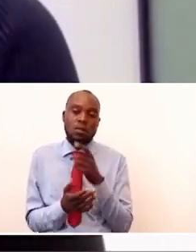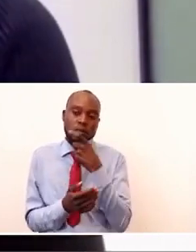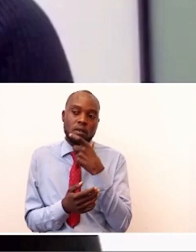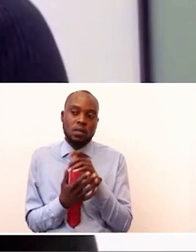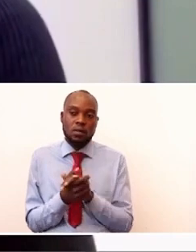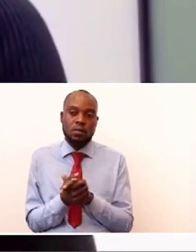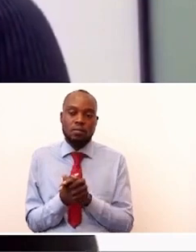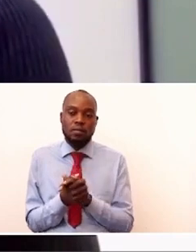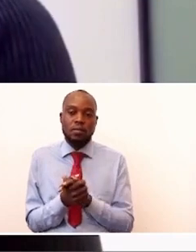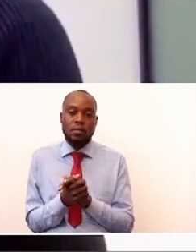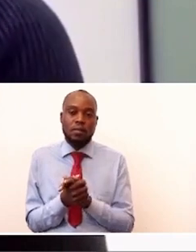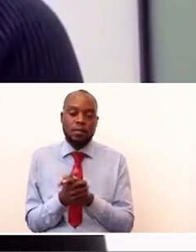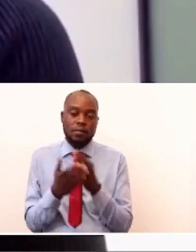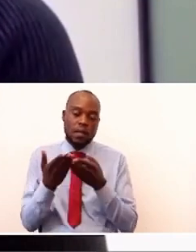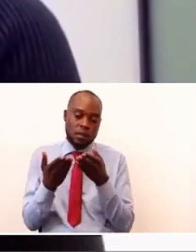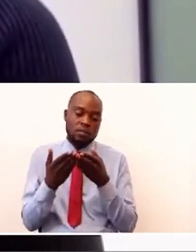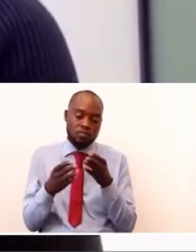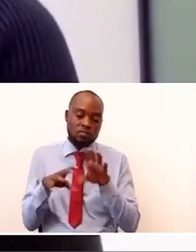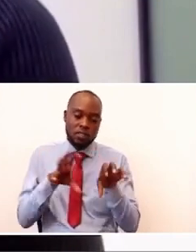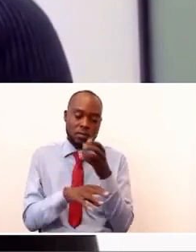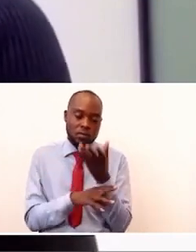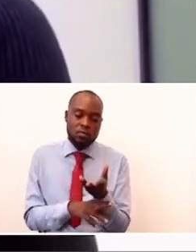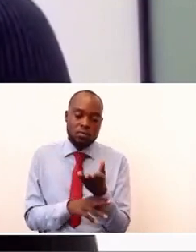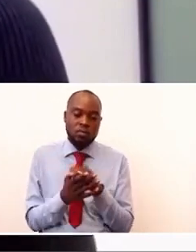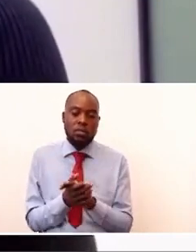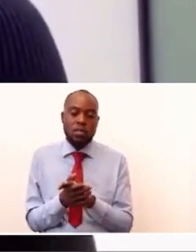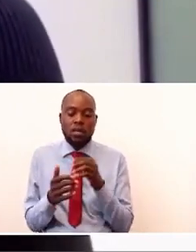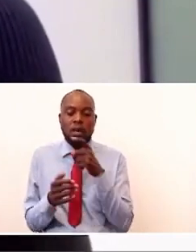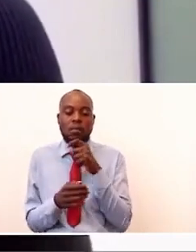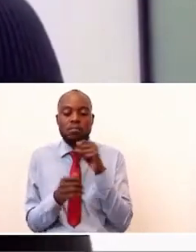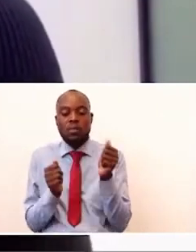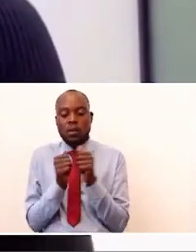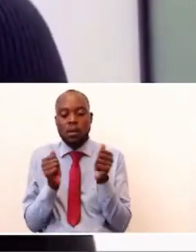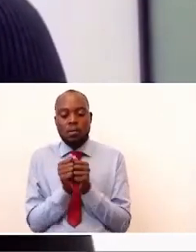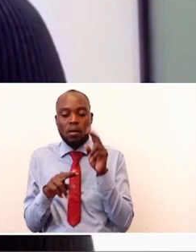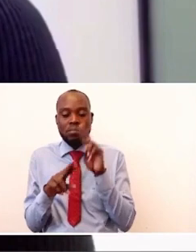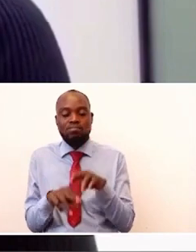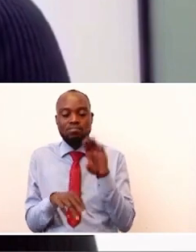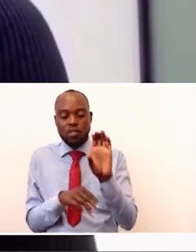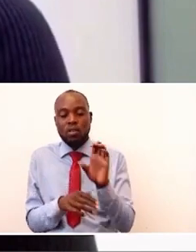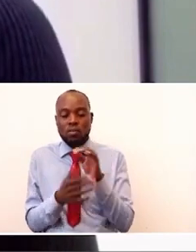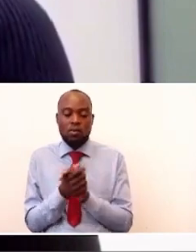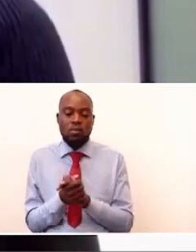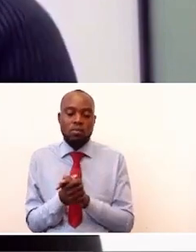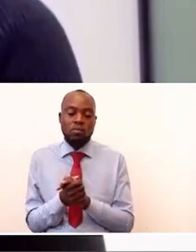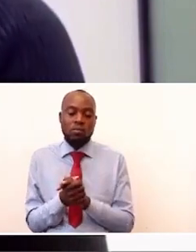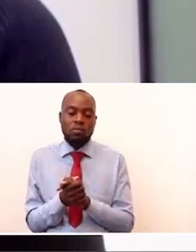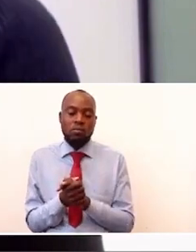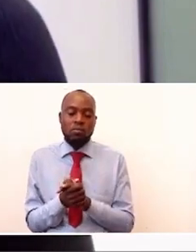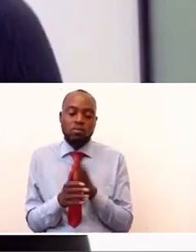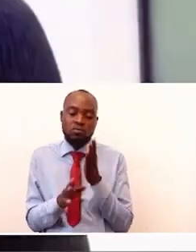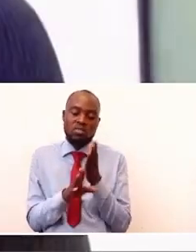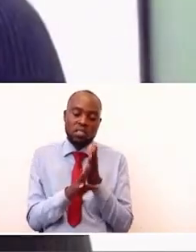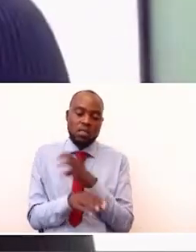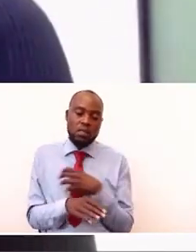look at in terms of access to these things, most of the men would ideally be in crypto and would be owners of crypto, unlike the women.